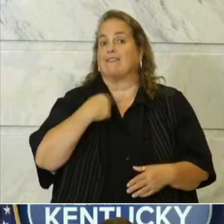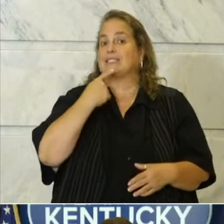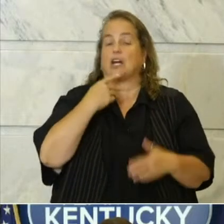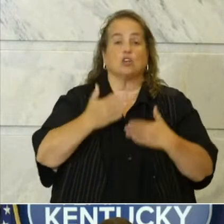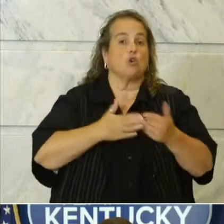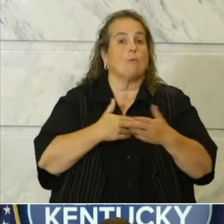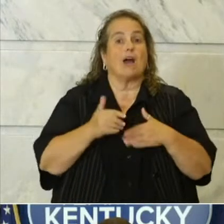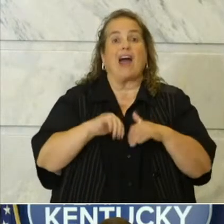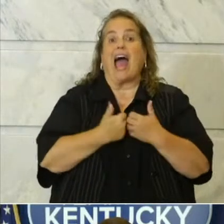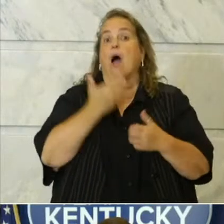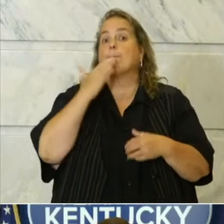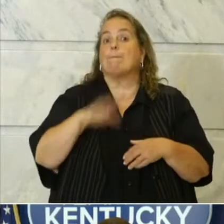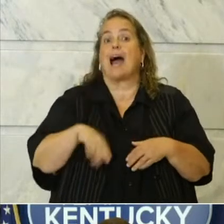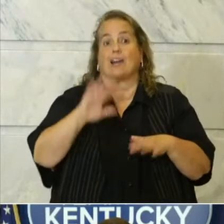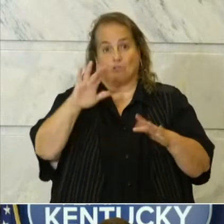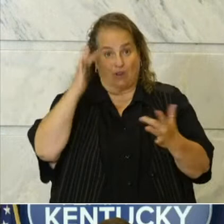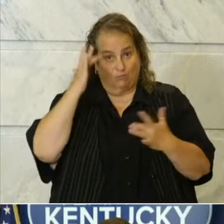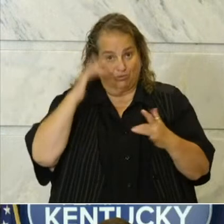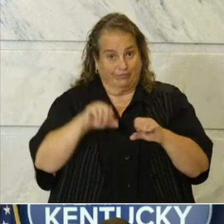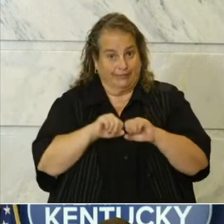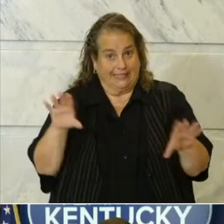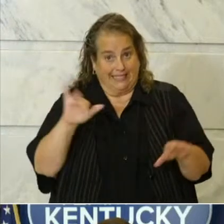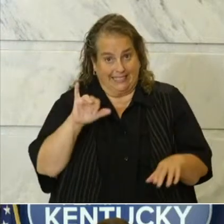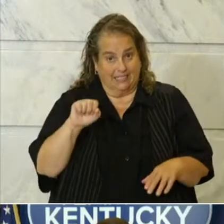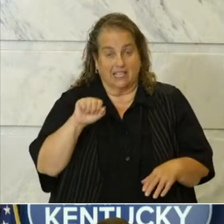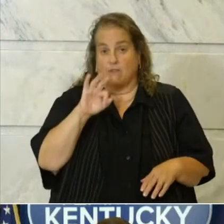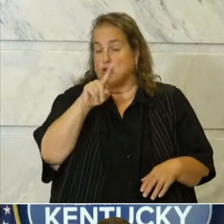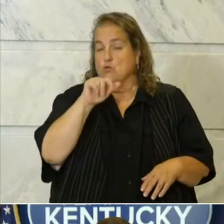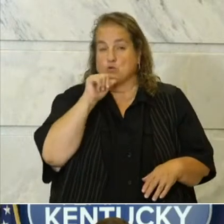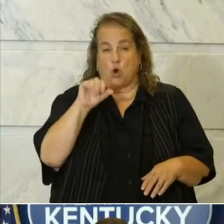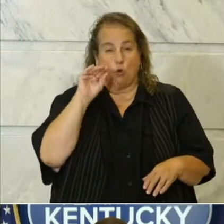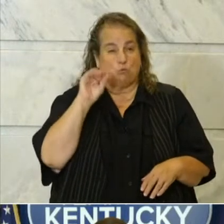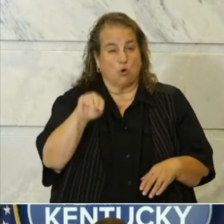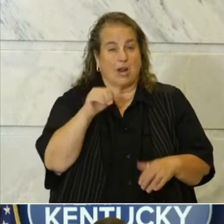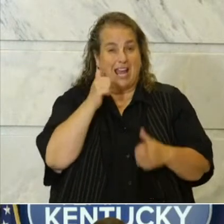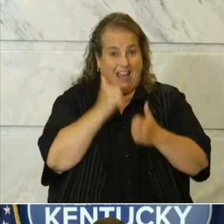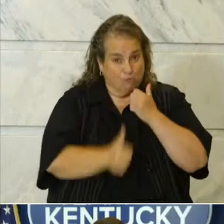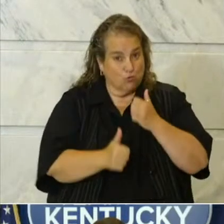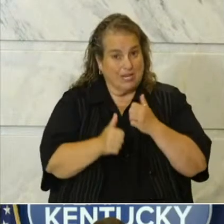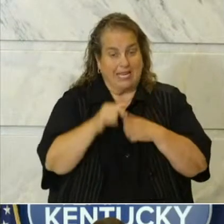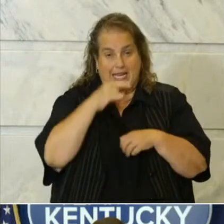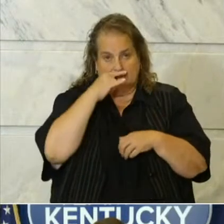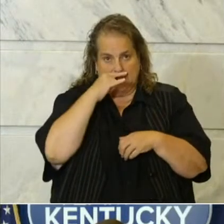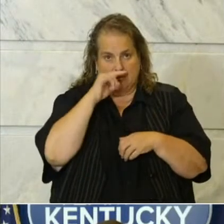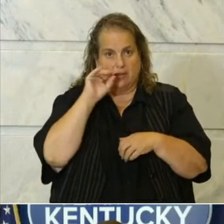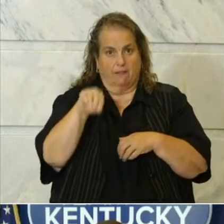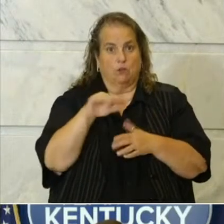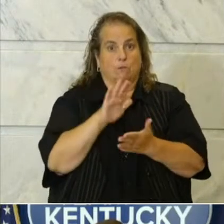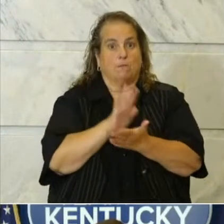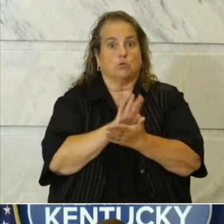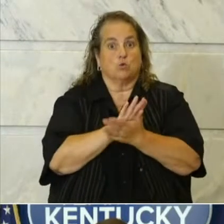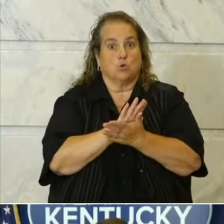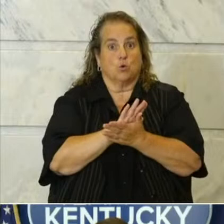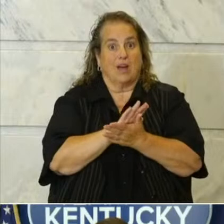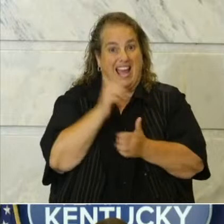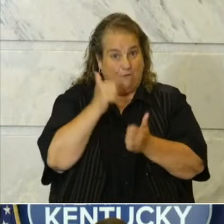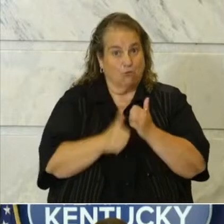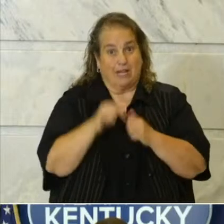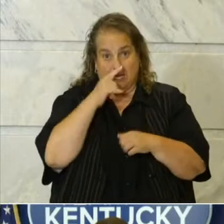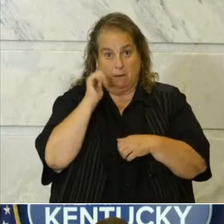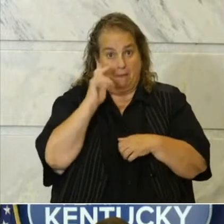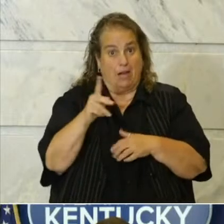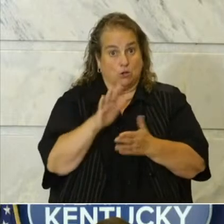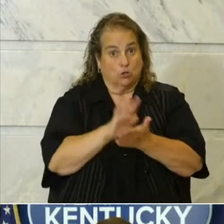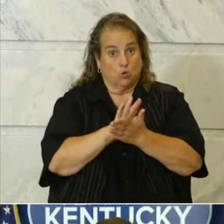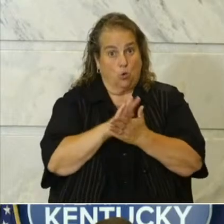bad your outbreak is, if you don't put every single kid, every one, back into that school building all